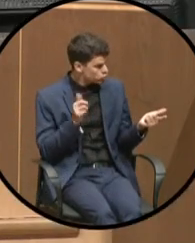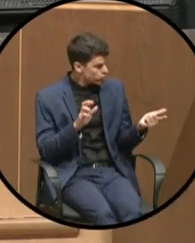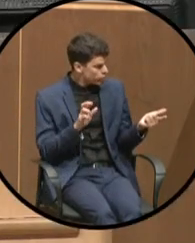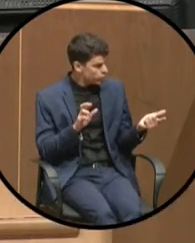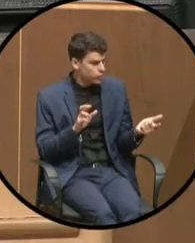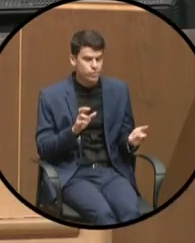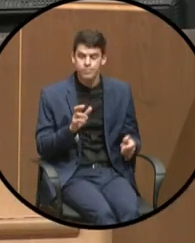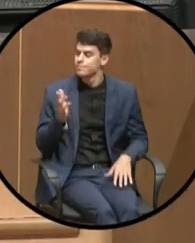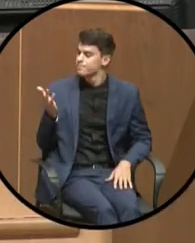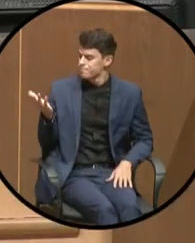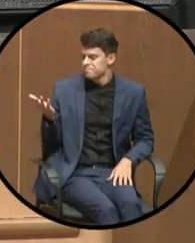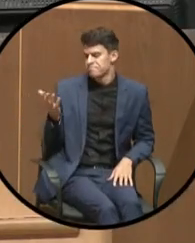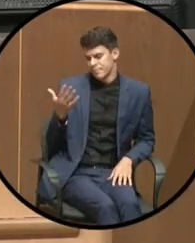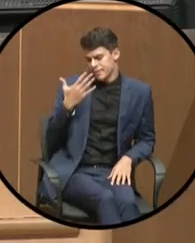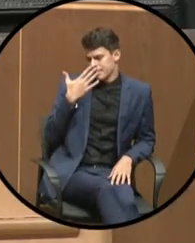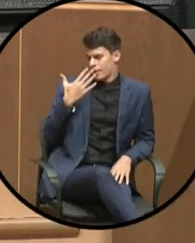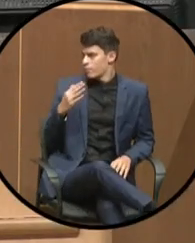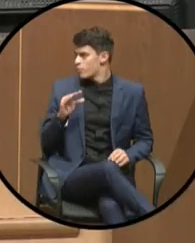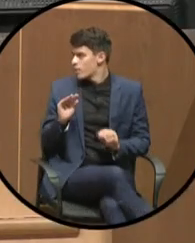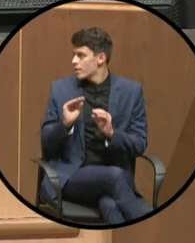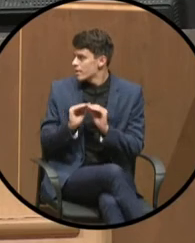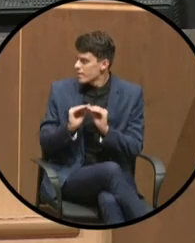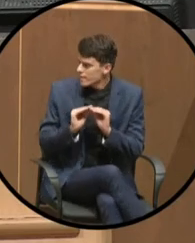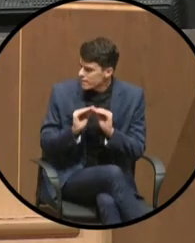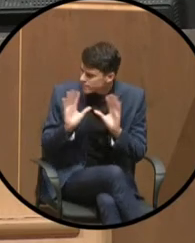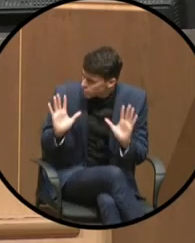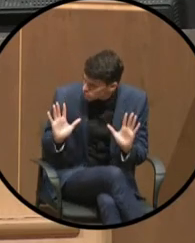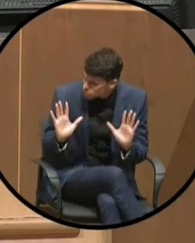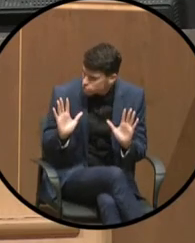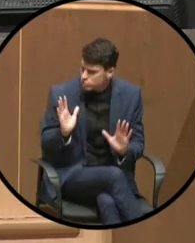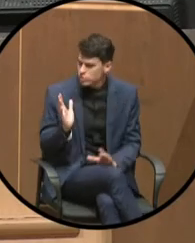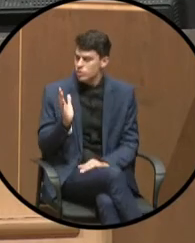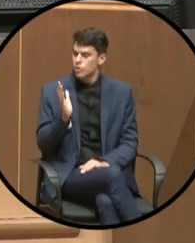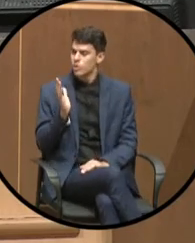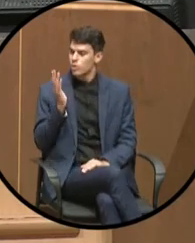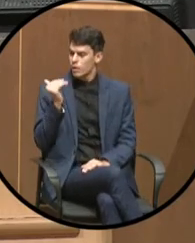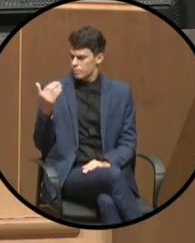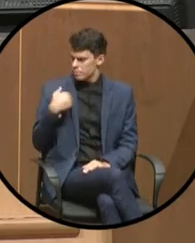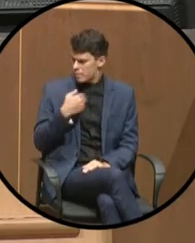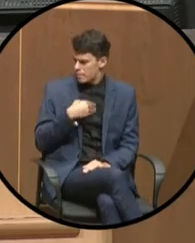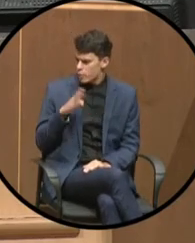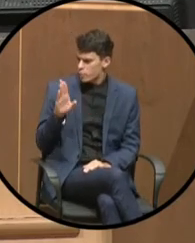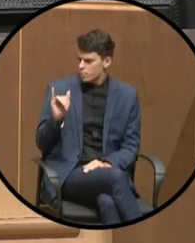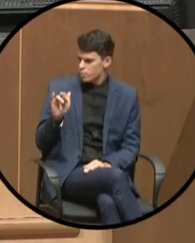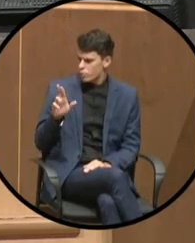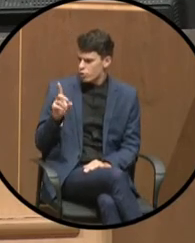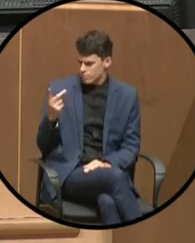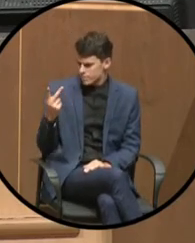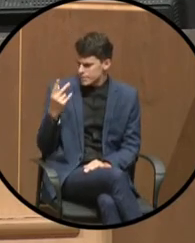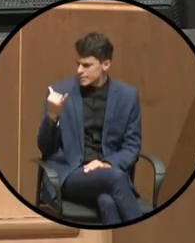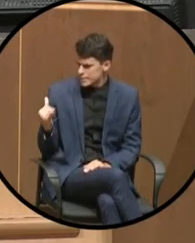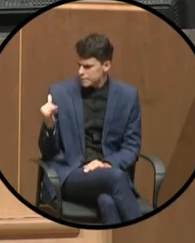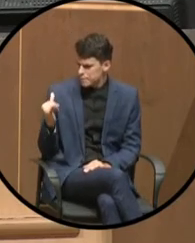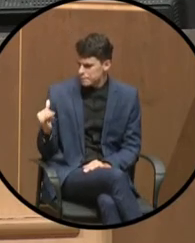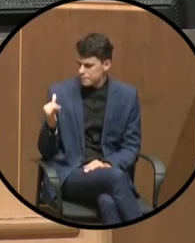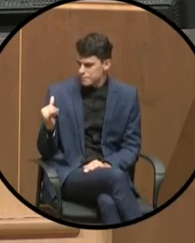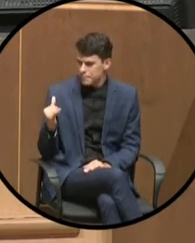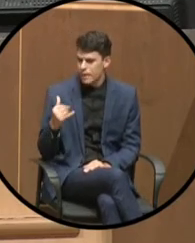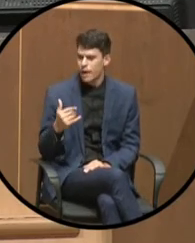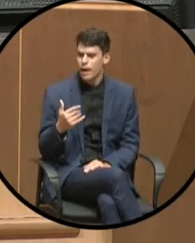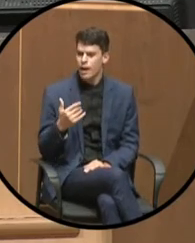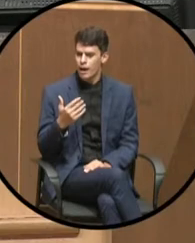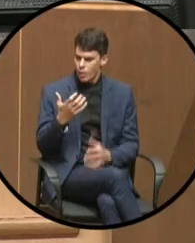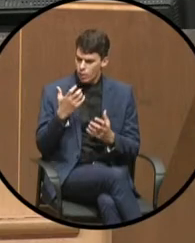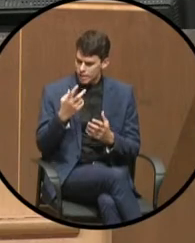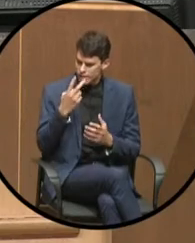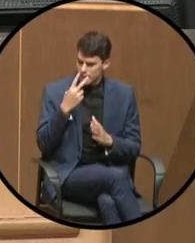And I wanted that clarification because I think Member Byrd, I'm where you are, that I want to see a